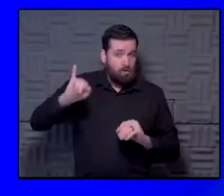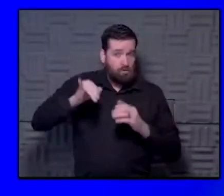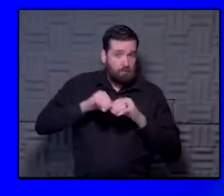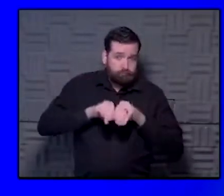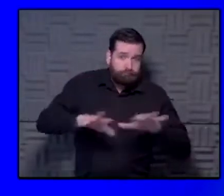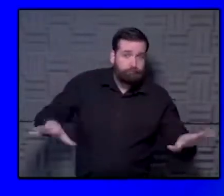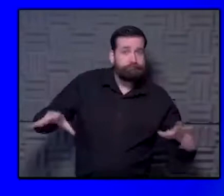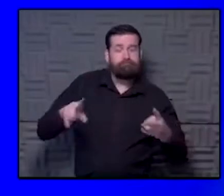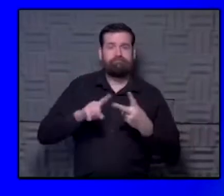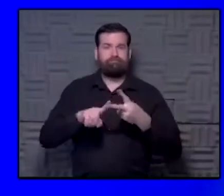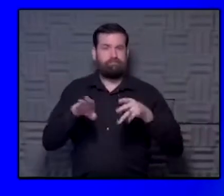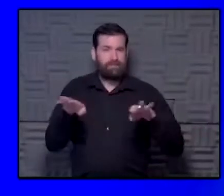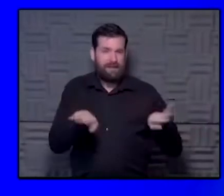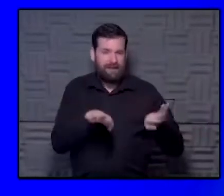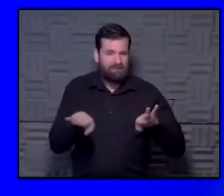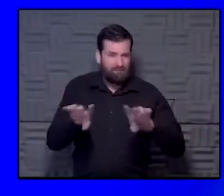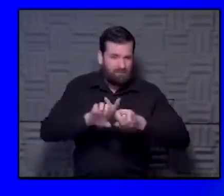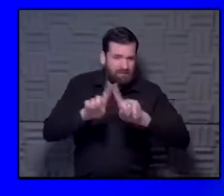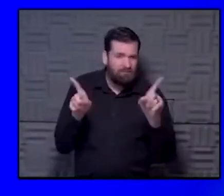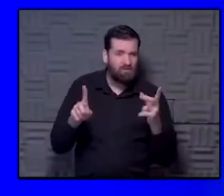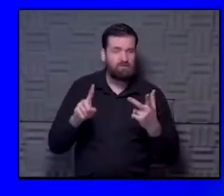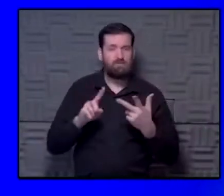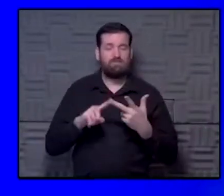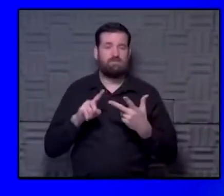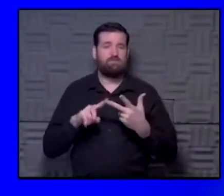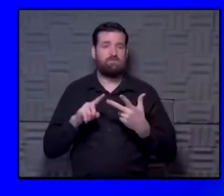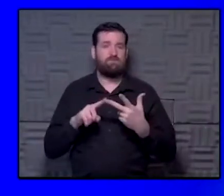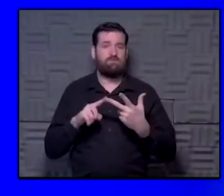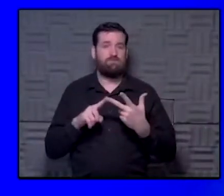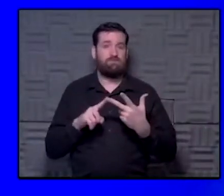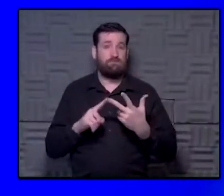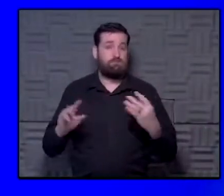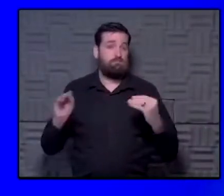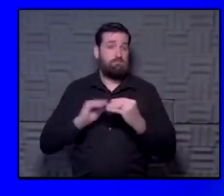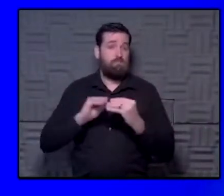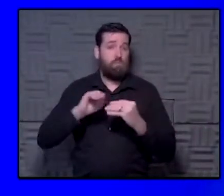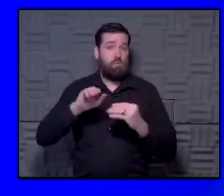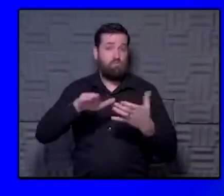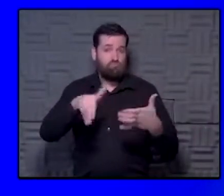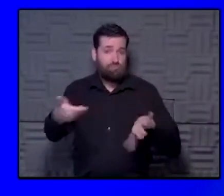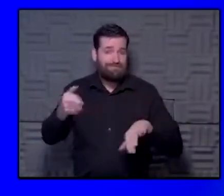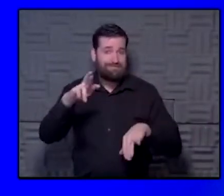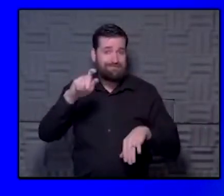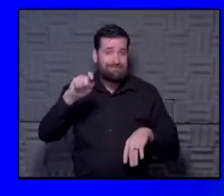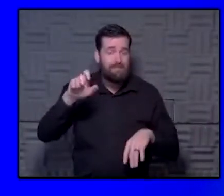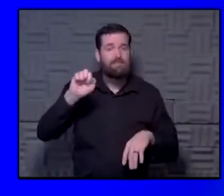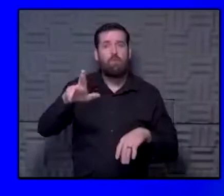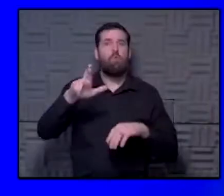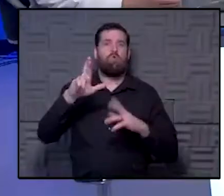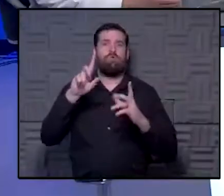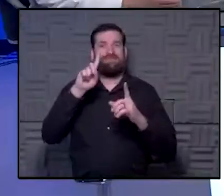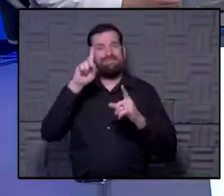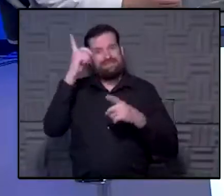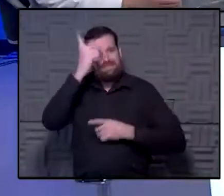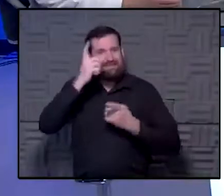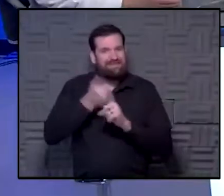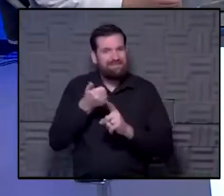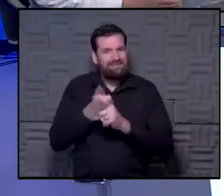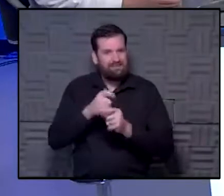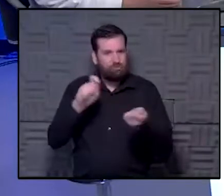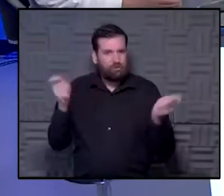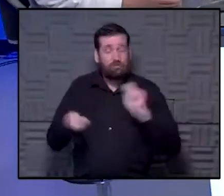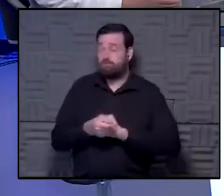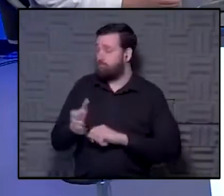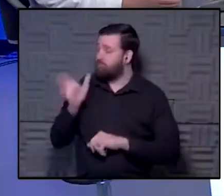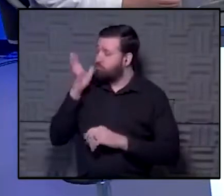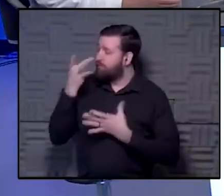thing? Is that why they're spreading more? Is there any increase in mortality or change in the clinical disease? So. Yeah, it's going to be interesting,